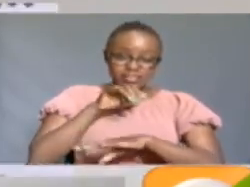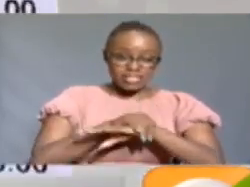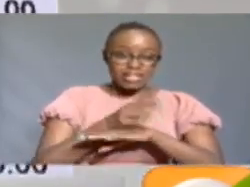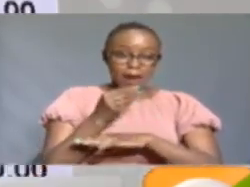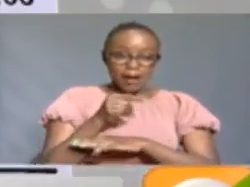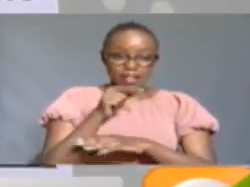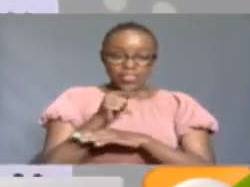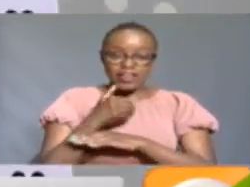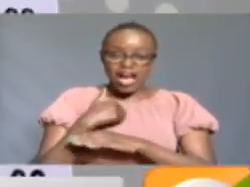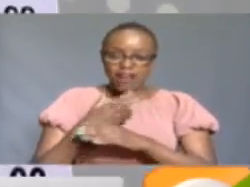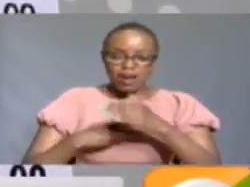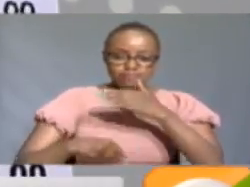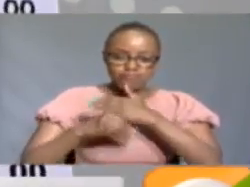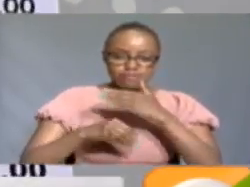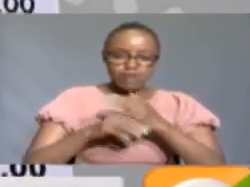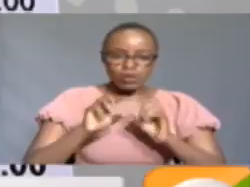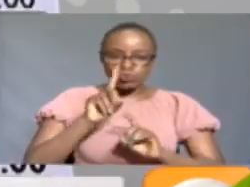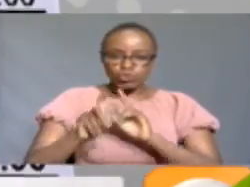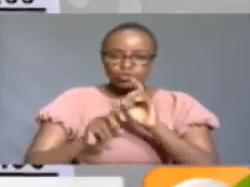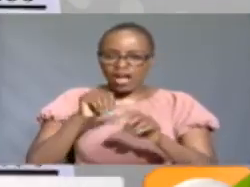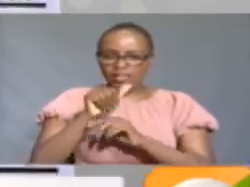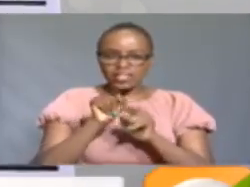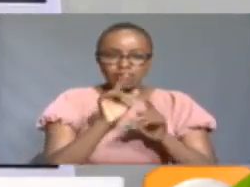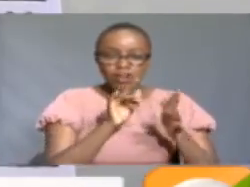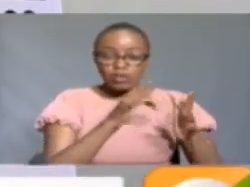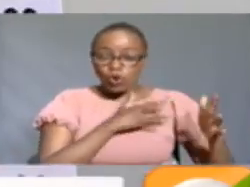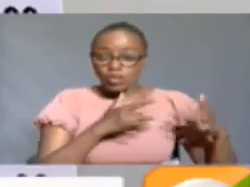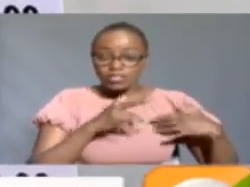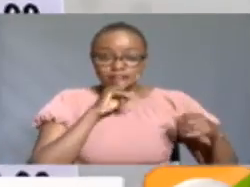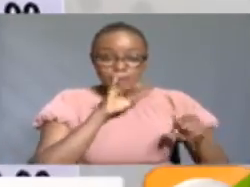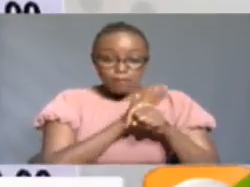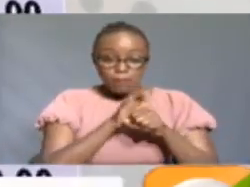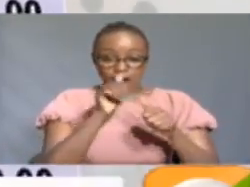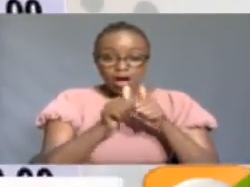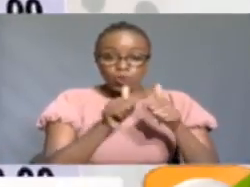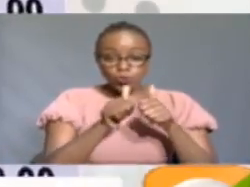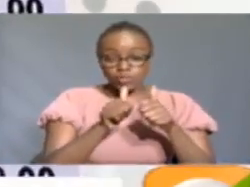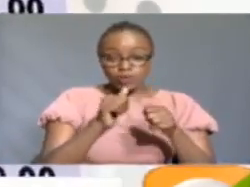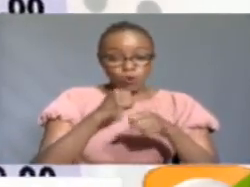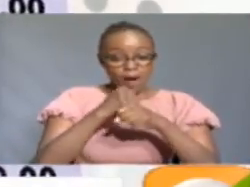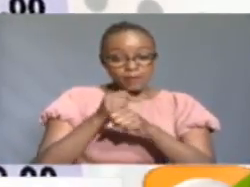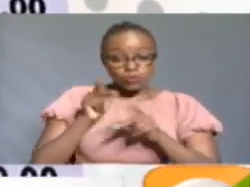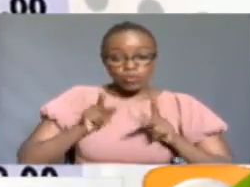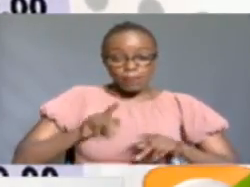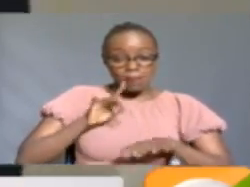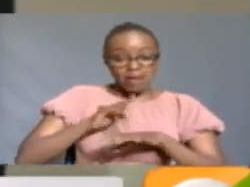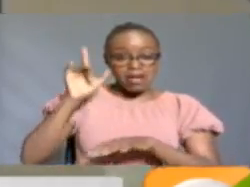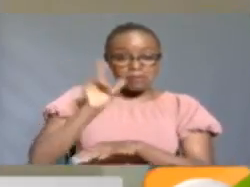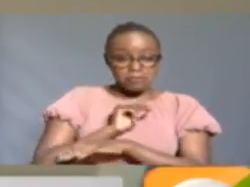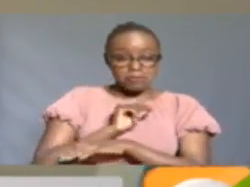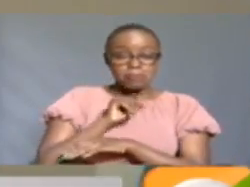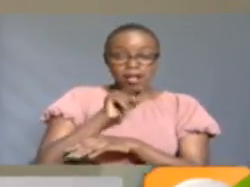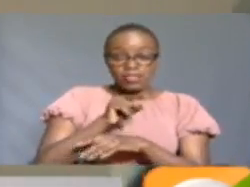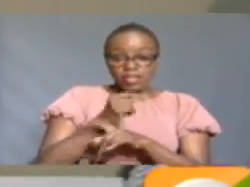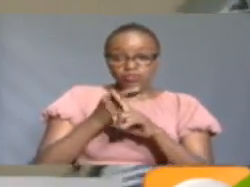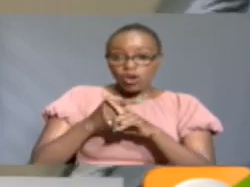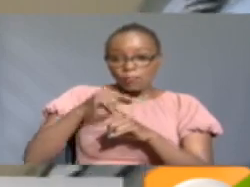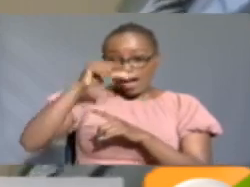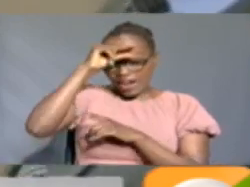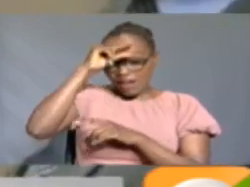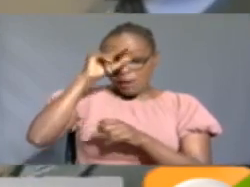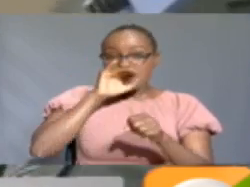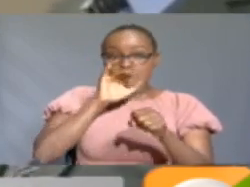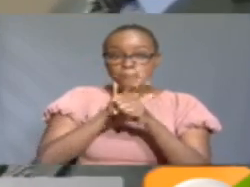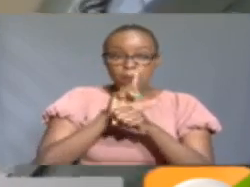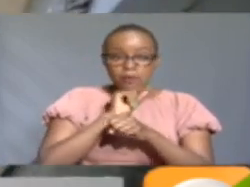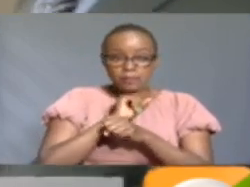has brought forth a number of questions concerning the promises that were made to the victims. According to them, the government had promised